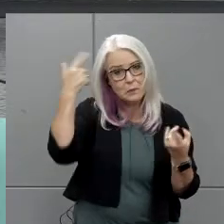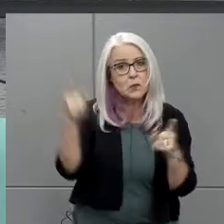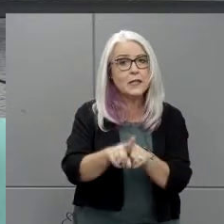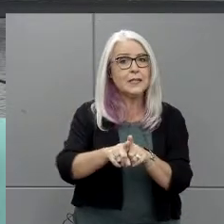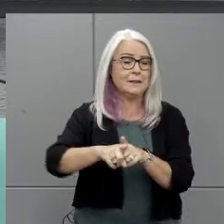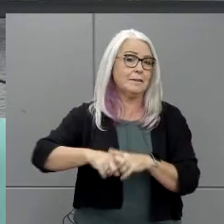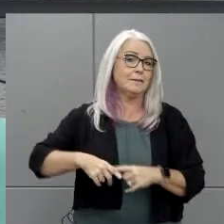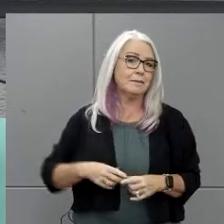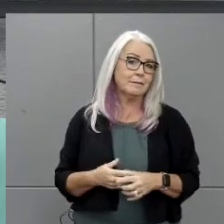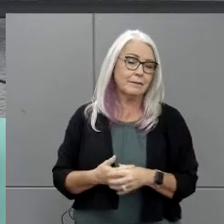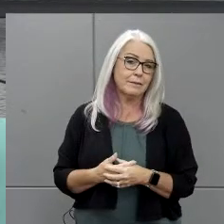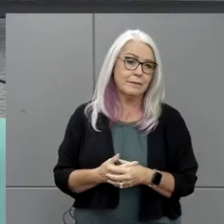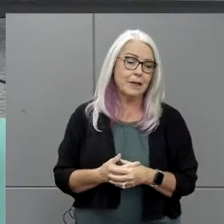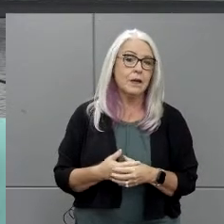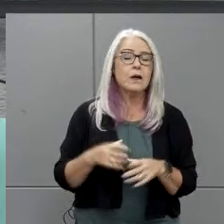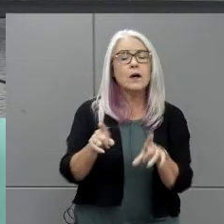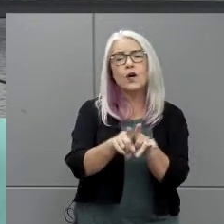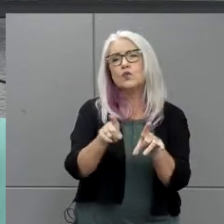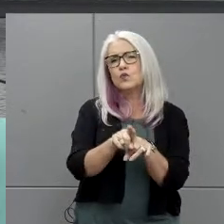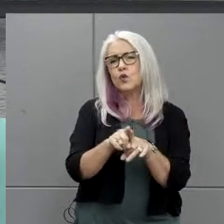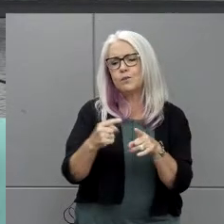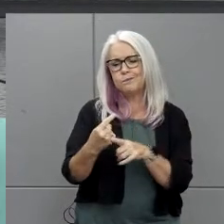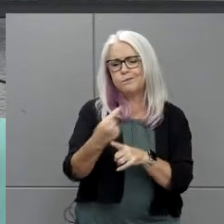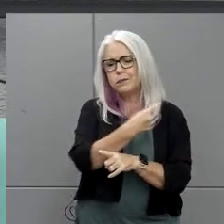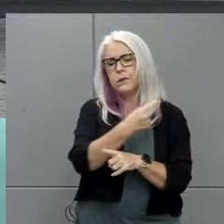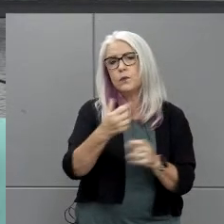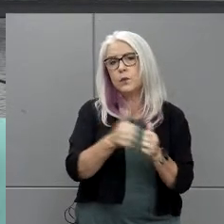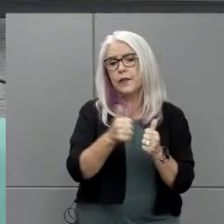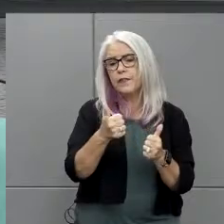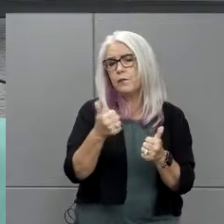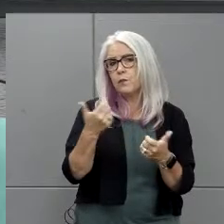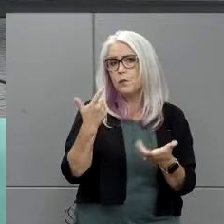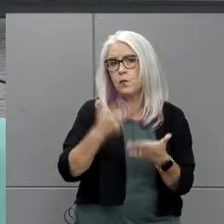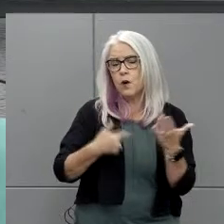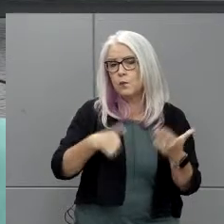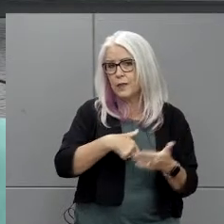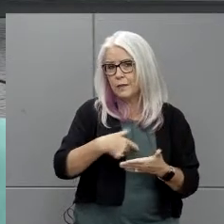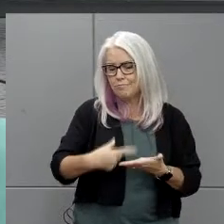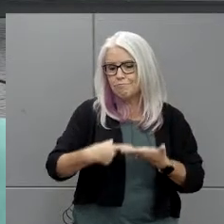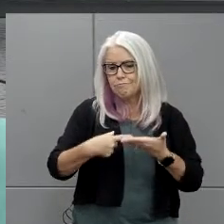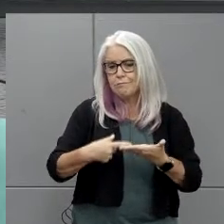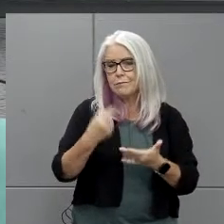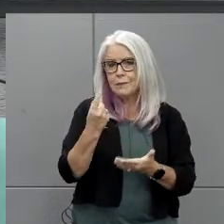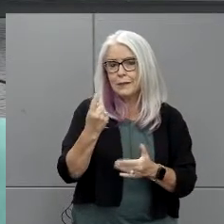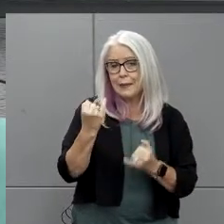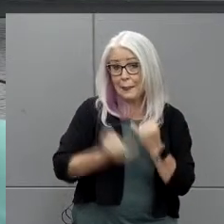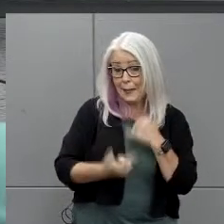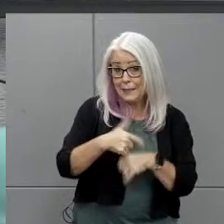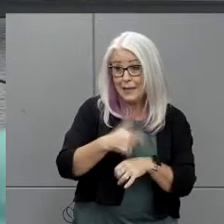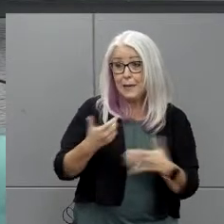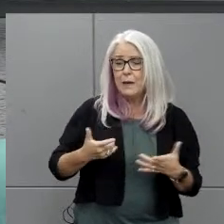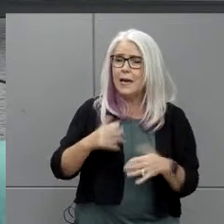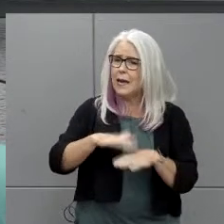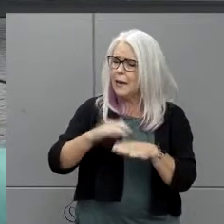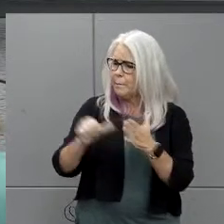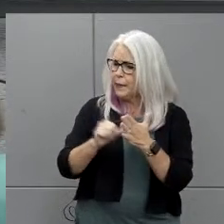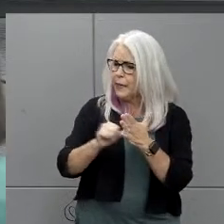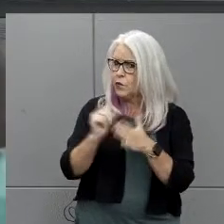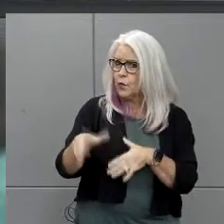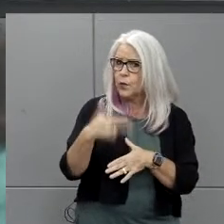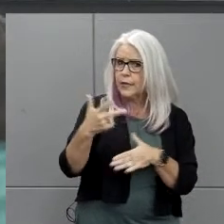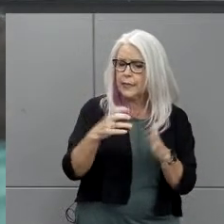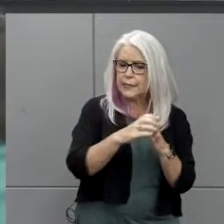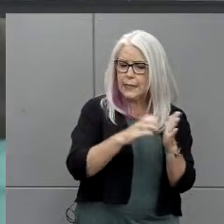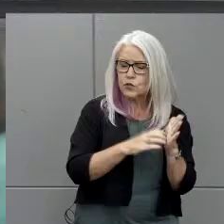there's also a discrepancy in what we had gone over last time versus this time. On page 3,